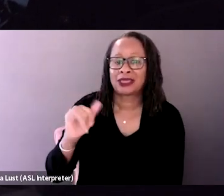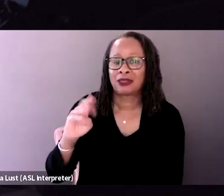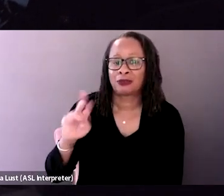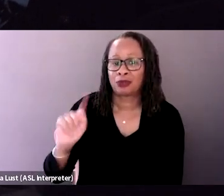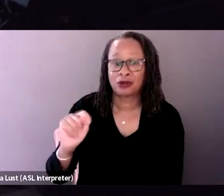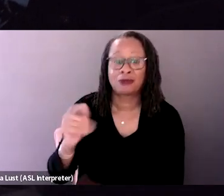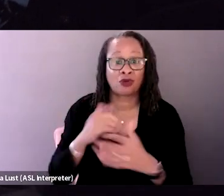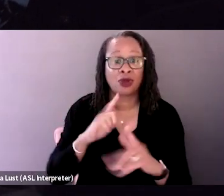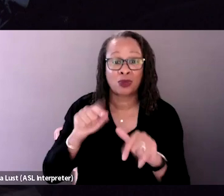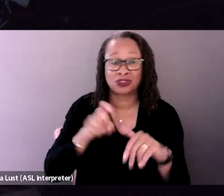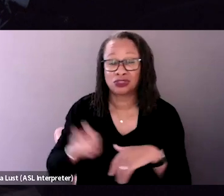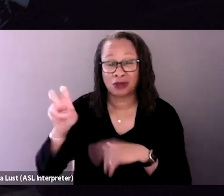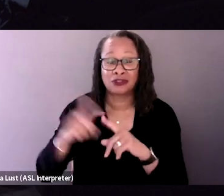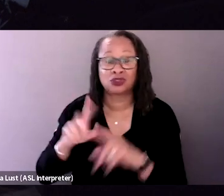Vatican.